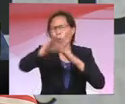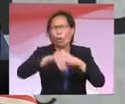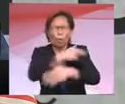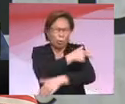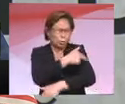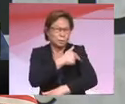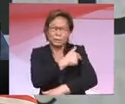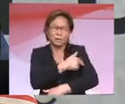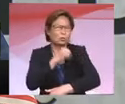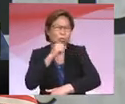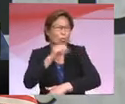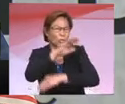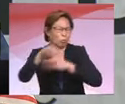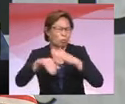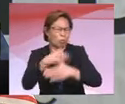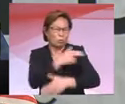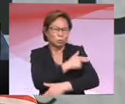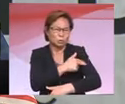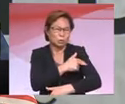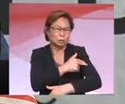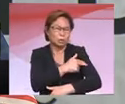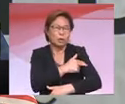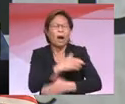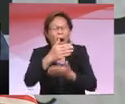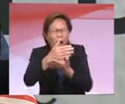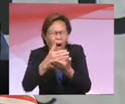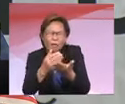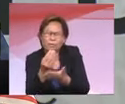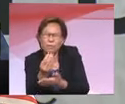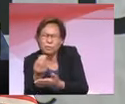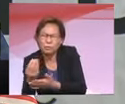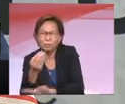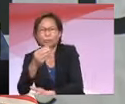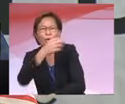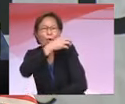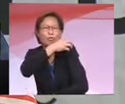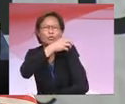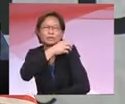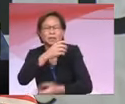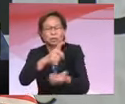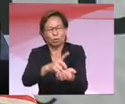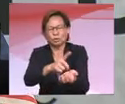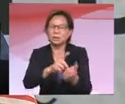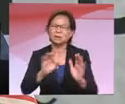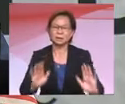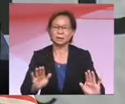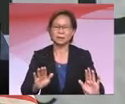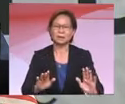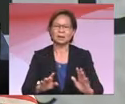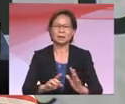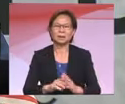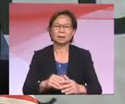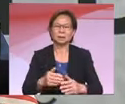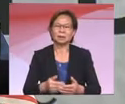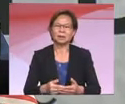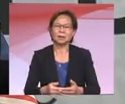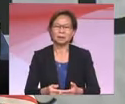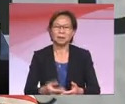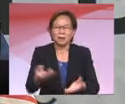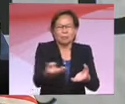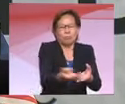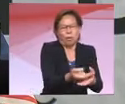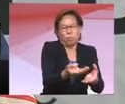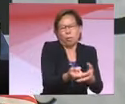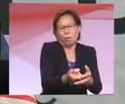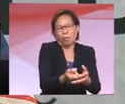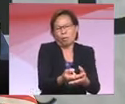think certain people, certain of the officers, I was told that the submission of the claims were